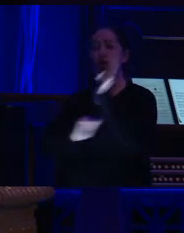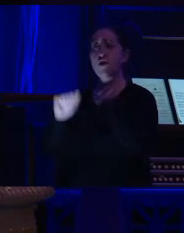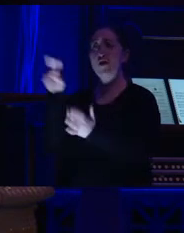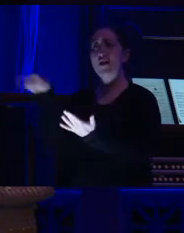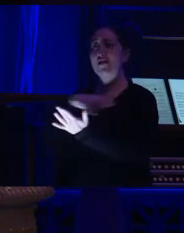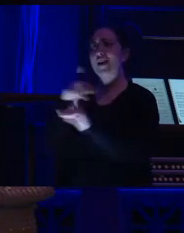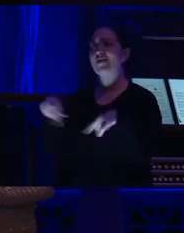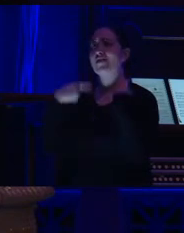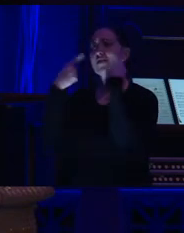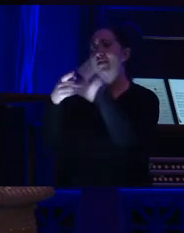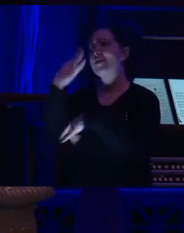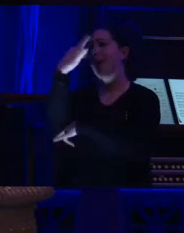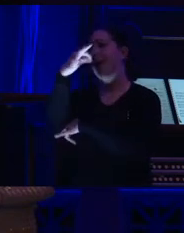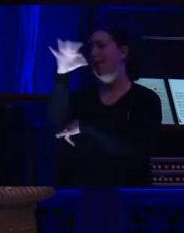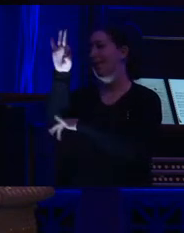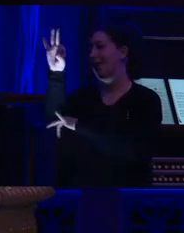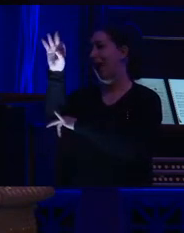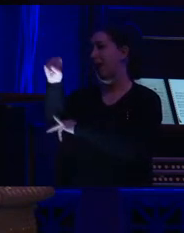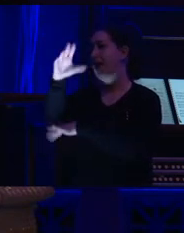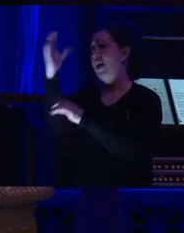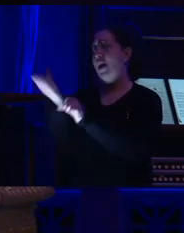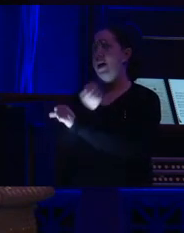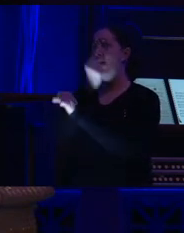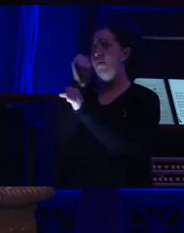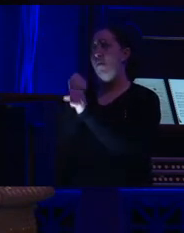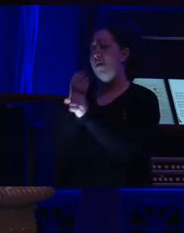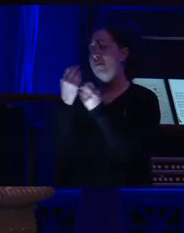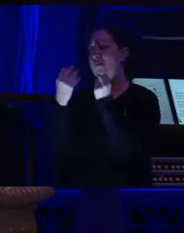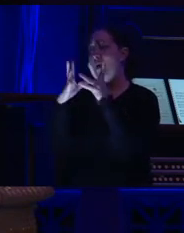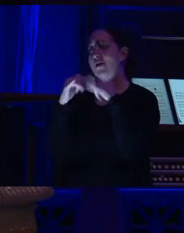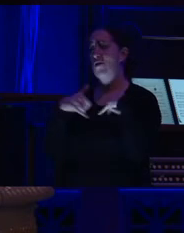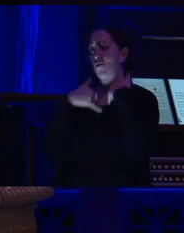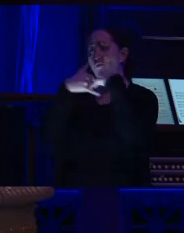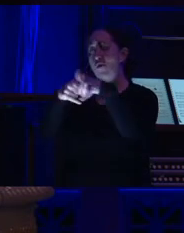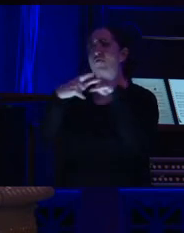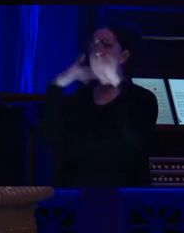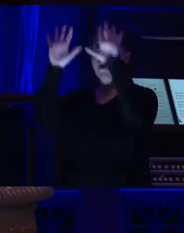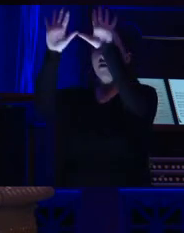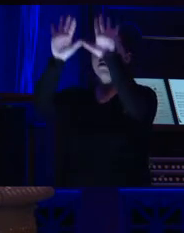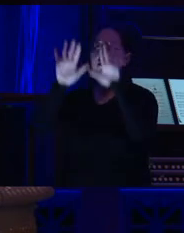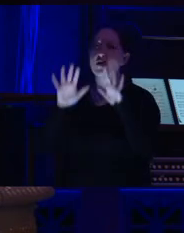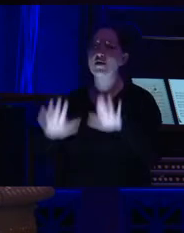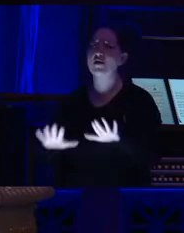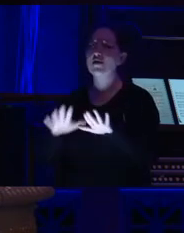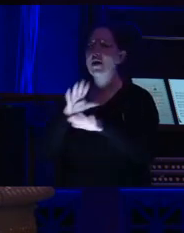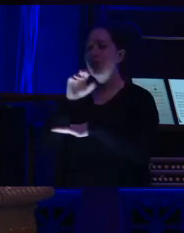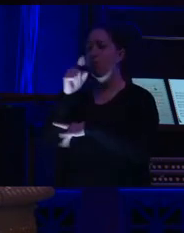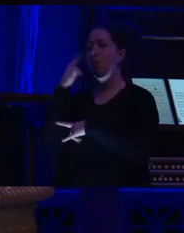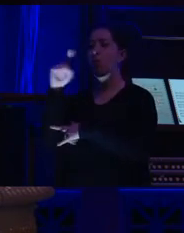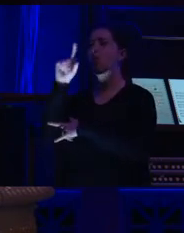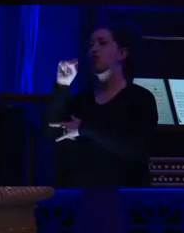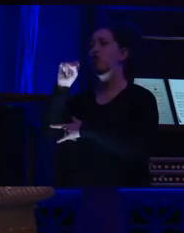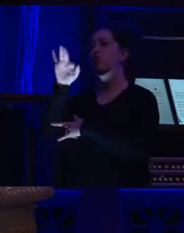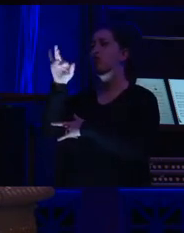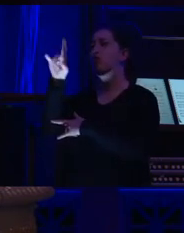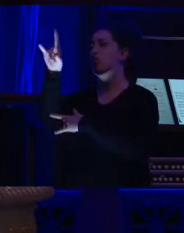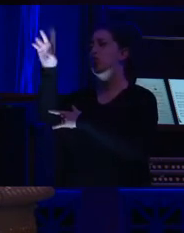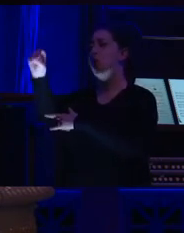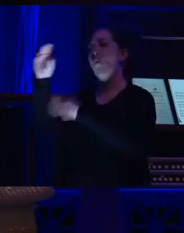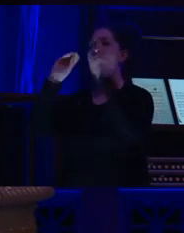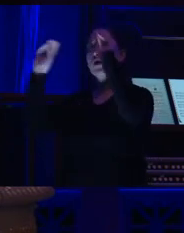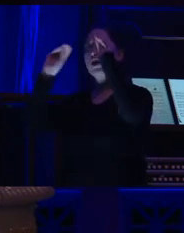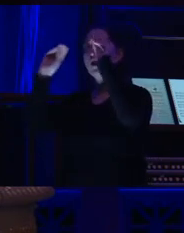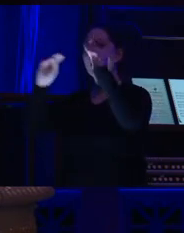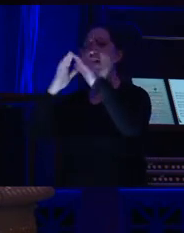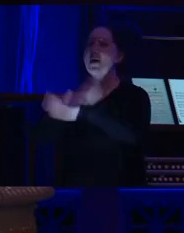since 1990 and has won the Harold Haw Award for Excellence in Studio Teaching. Please enjoy